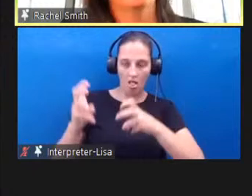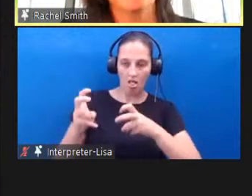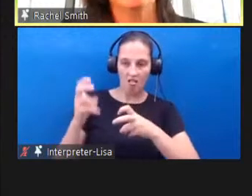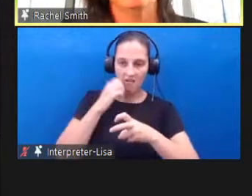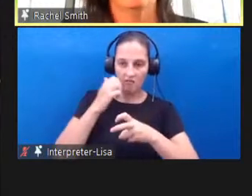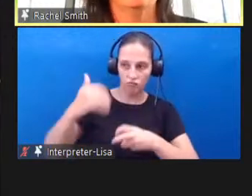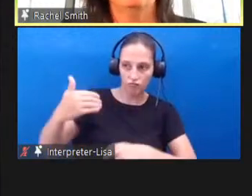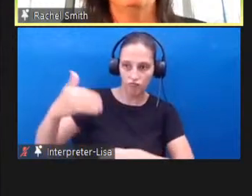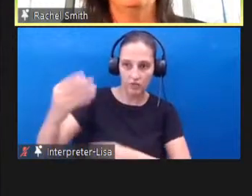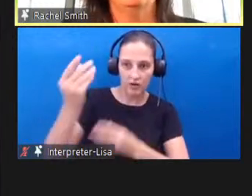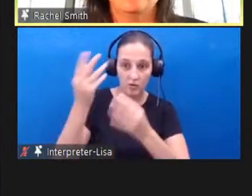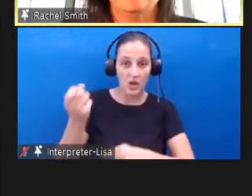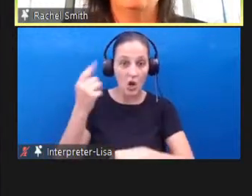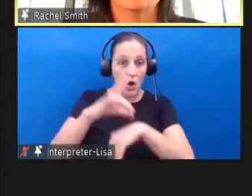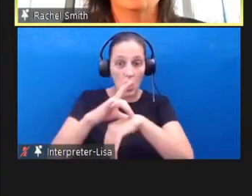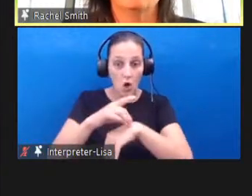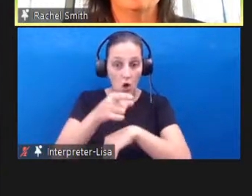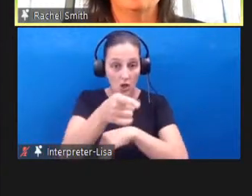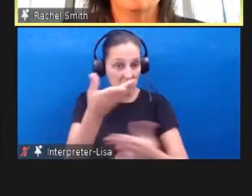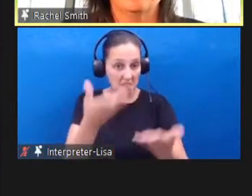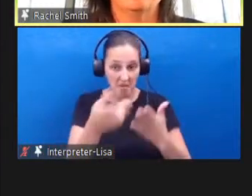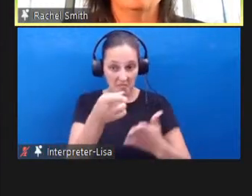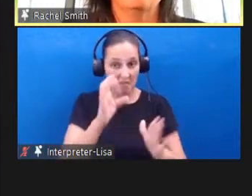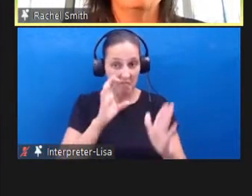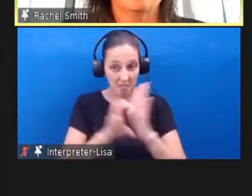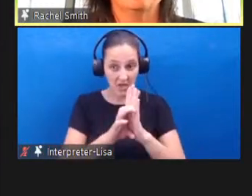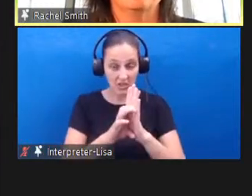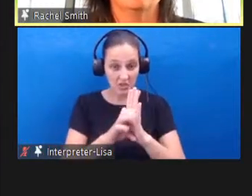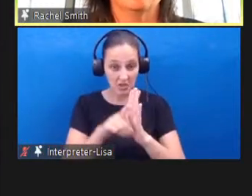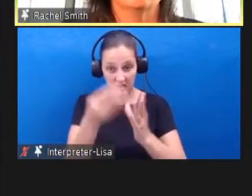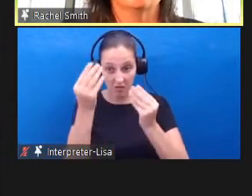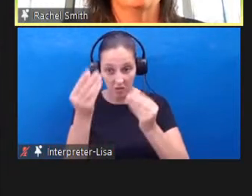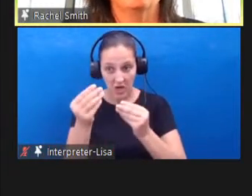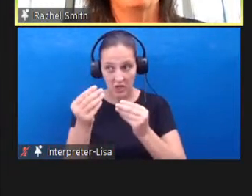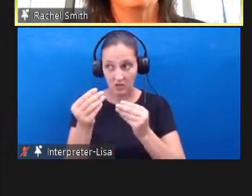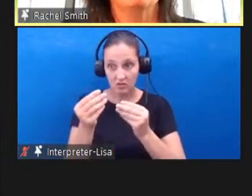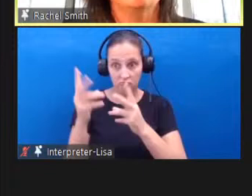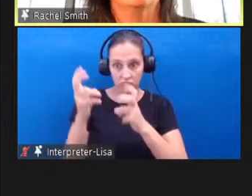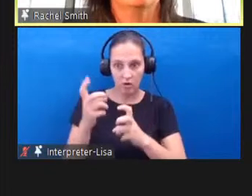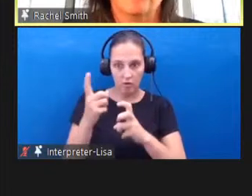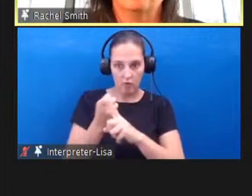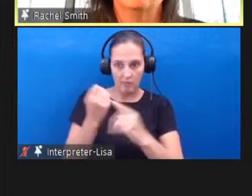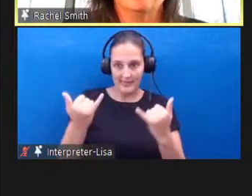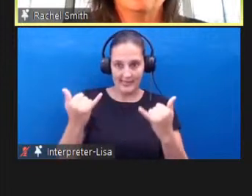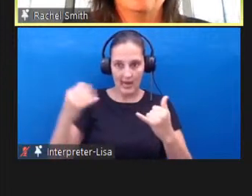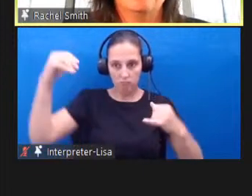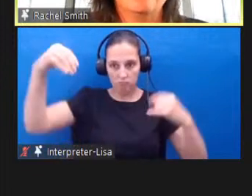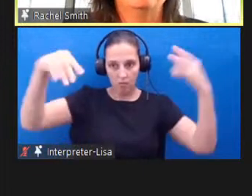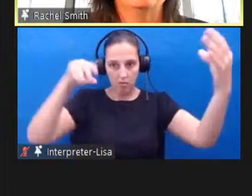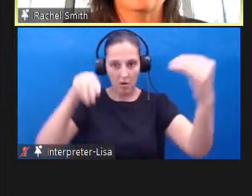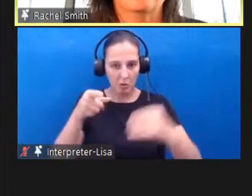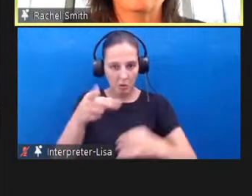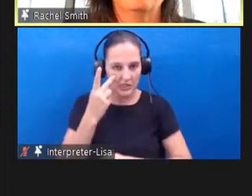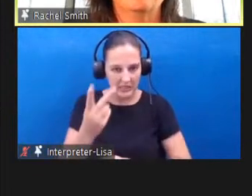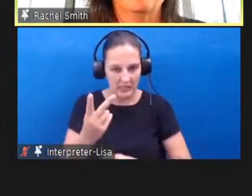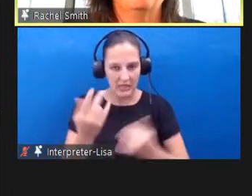pretty recent. It could even be today where some of the data sets are. So you'll see pretty recent clouds